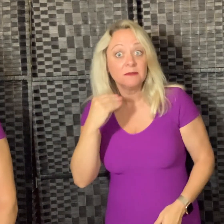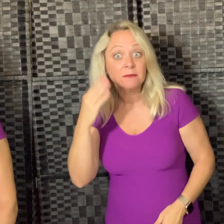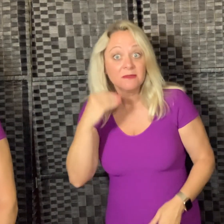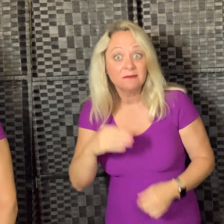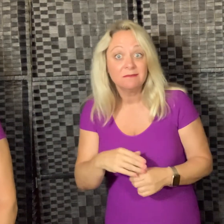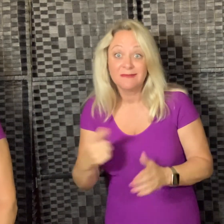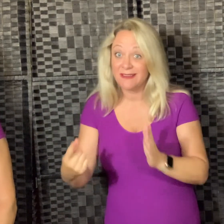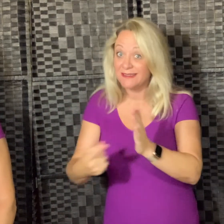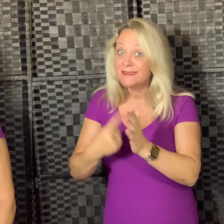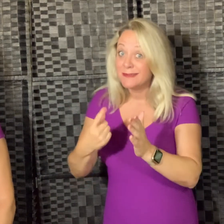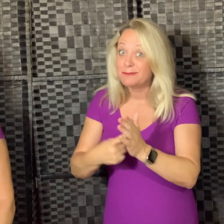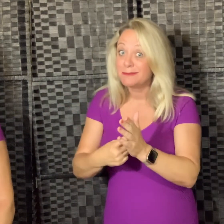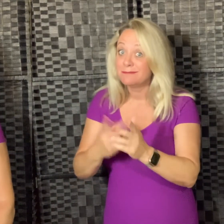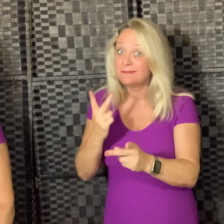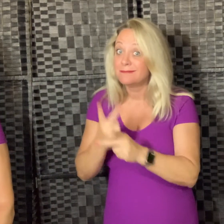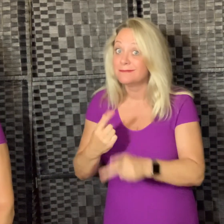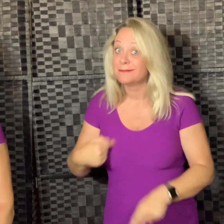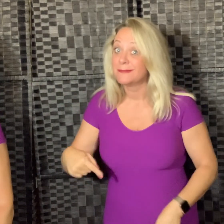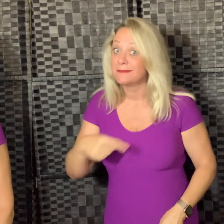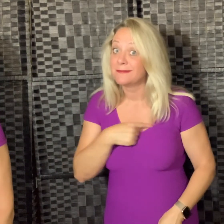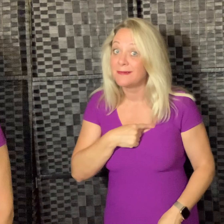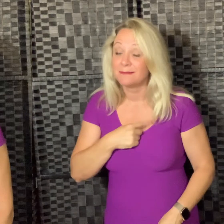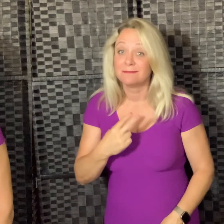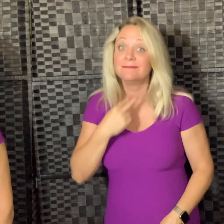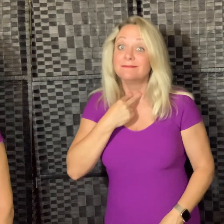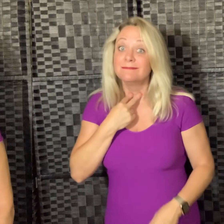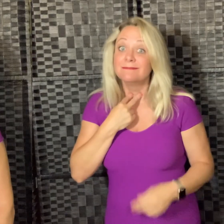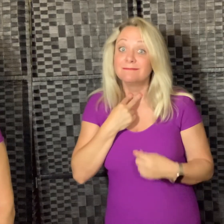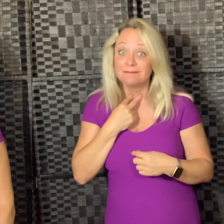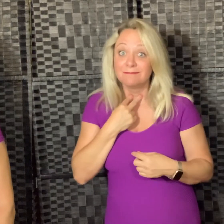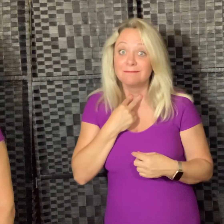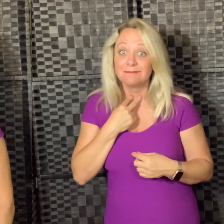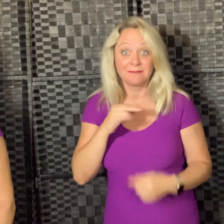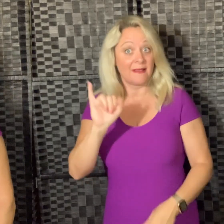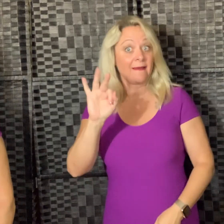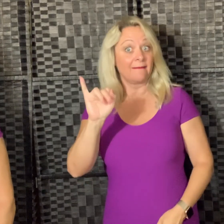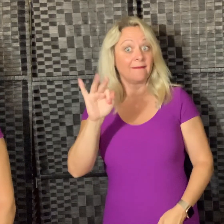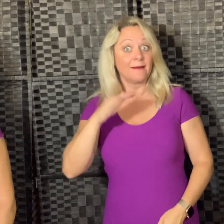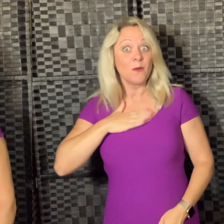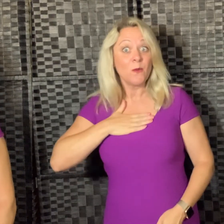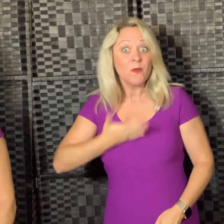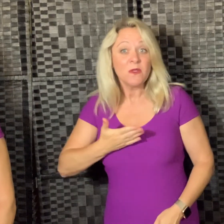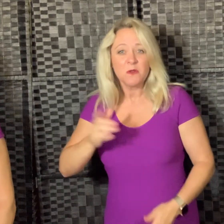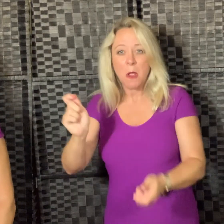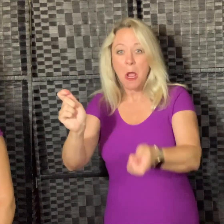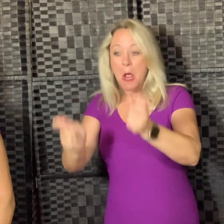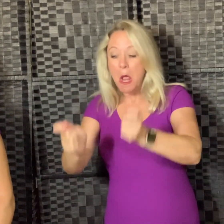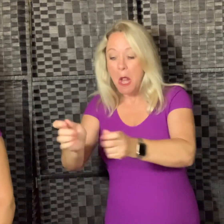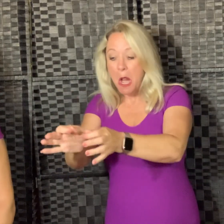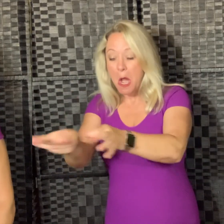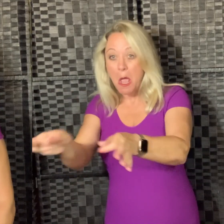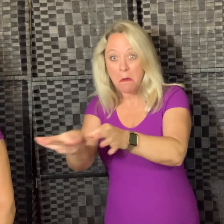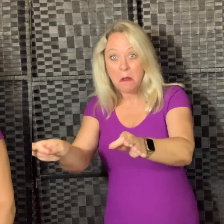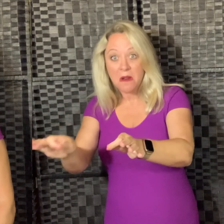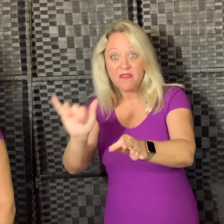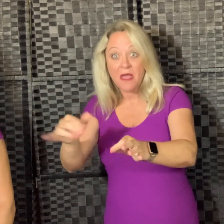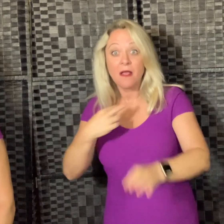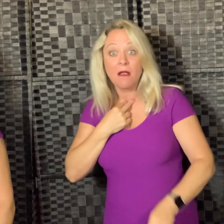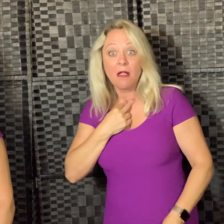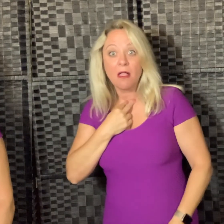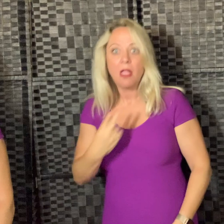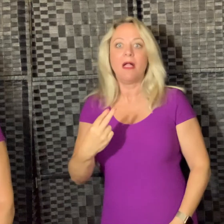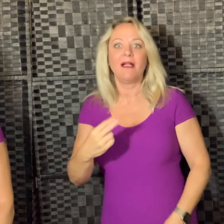And sometimes that language has kept them stuck. And if they're willing to adjust that